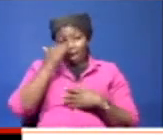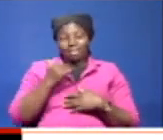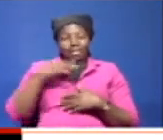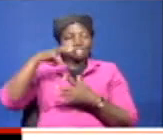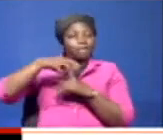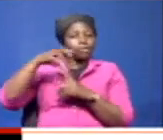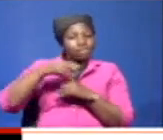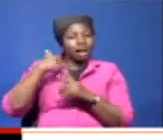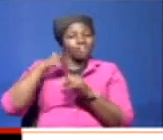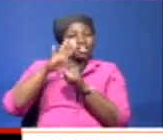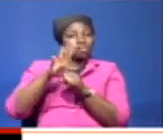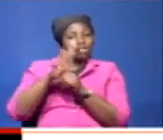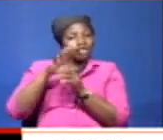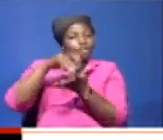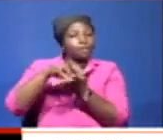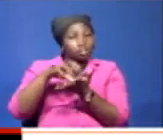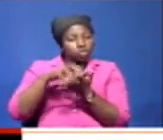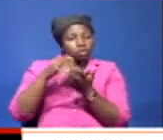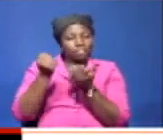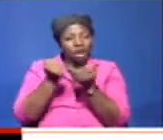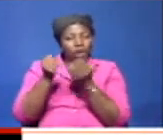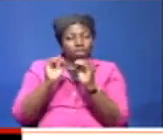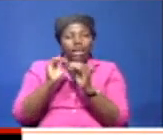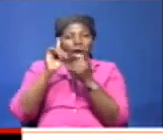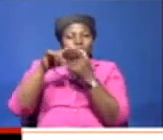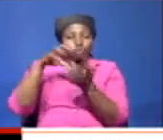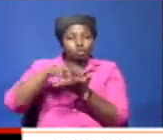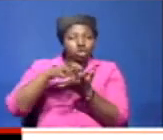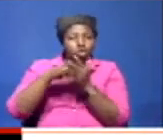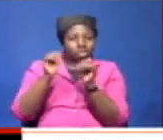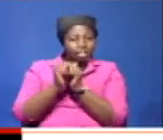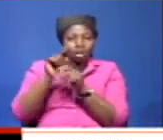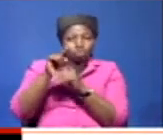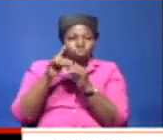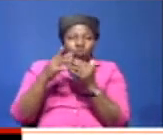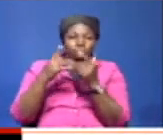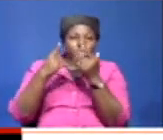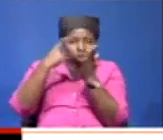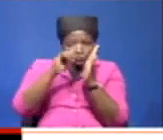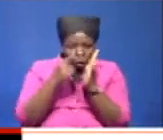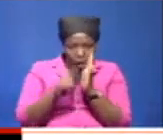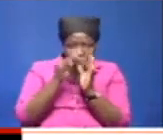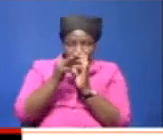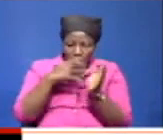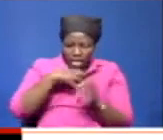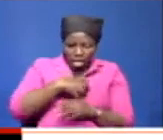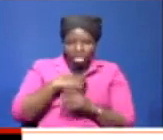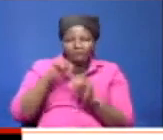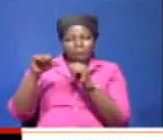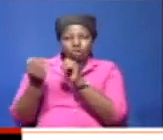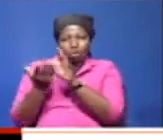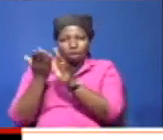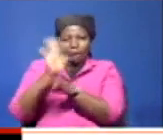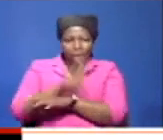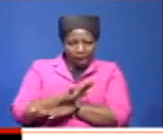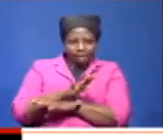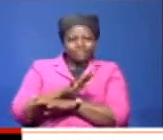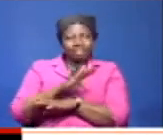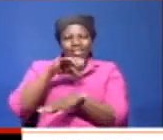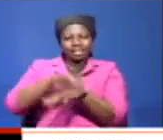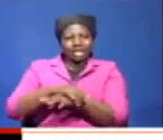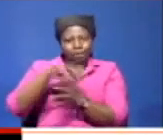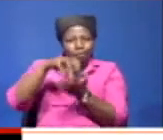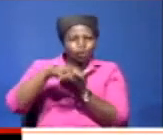up to position 10 you score. So even if you retire and you're able to come back and be in at least 10th position, you score some points.